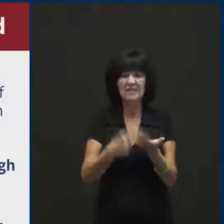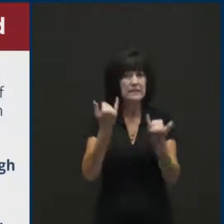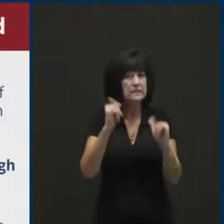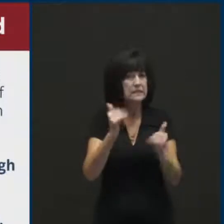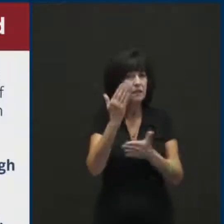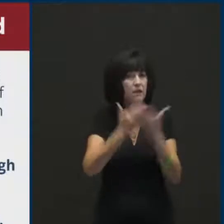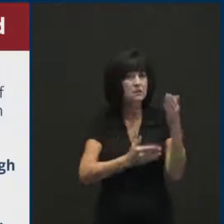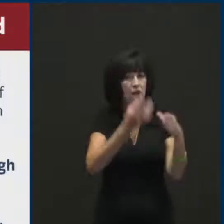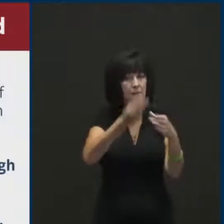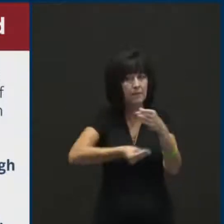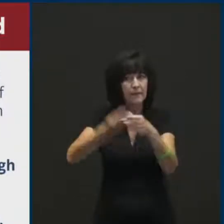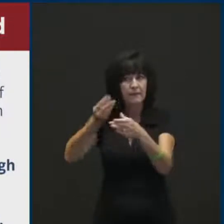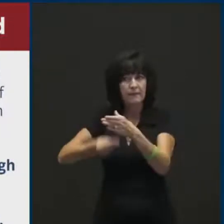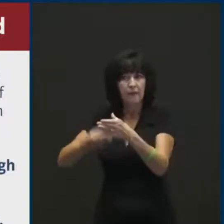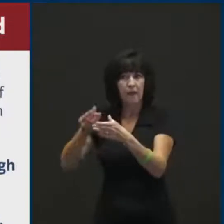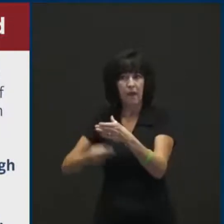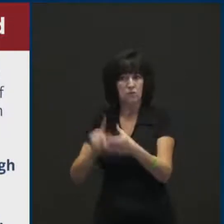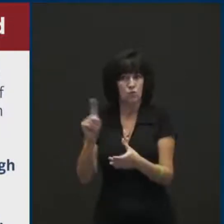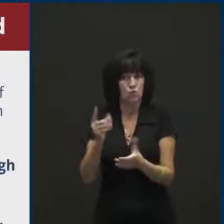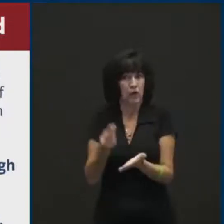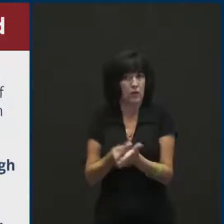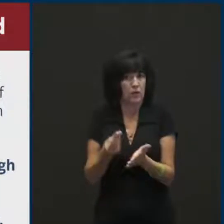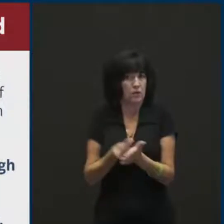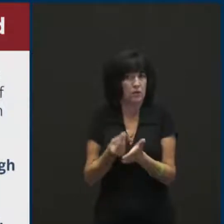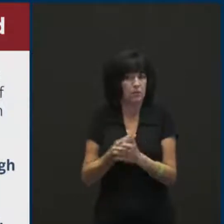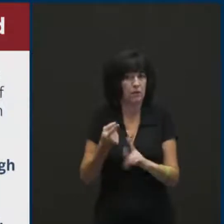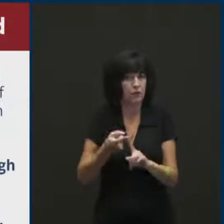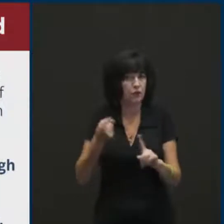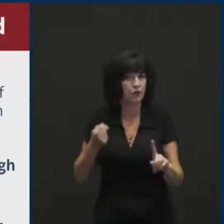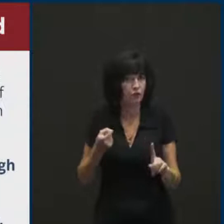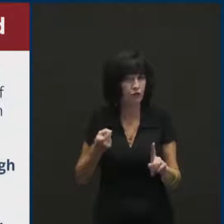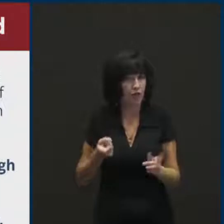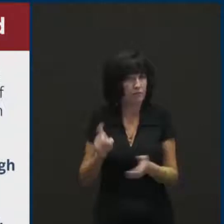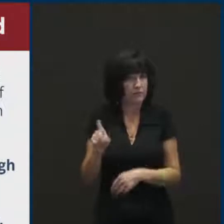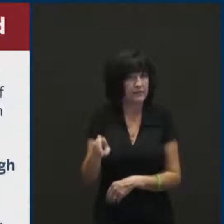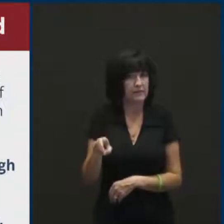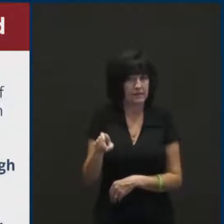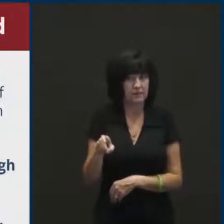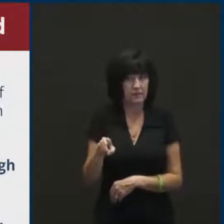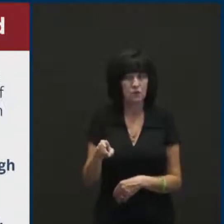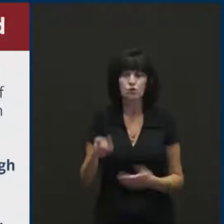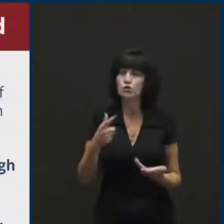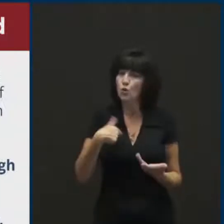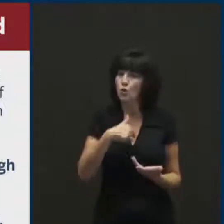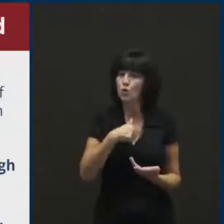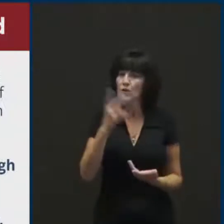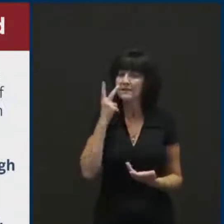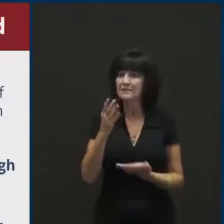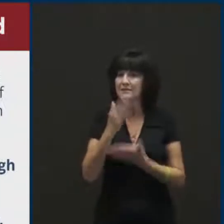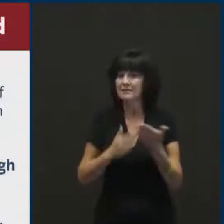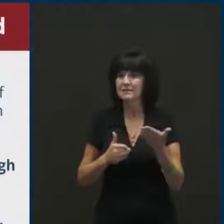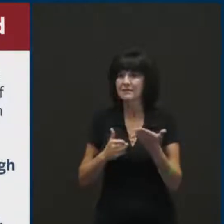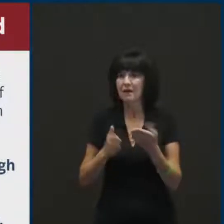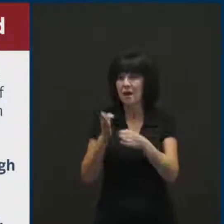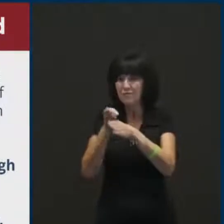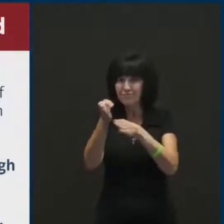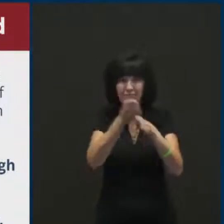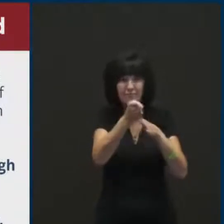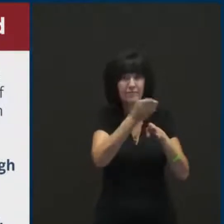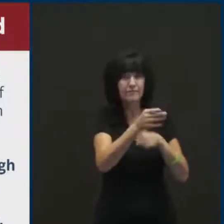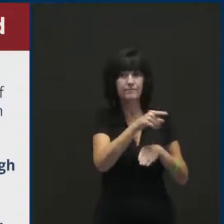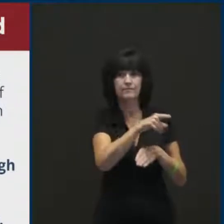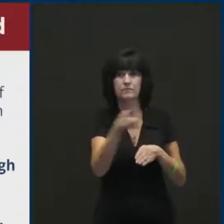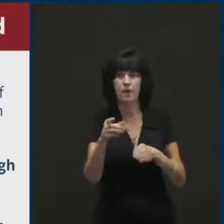and unaddressed needs. And we also know that we have communities in our state that have really borne the brunt of the pandemic, and it could be because many in